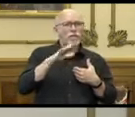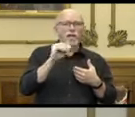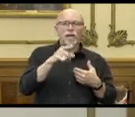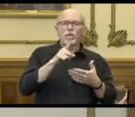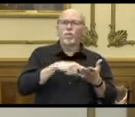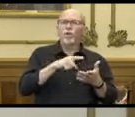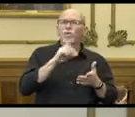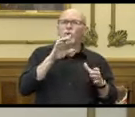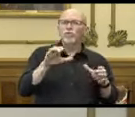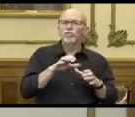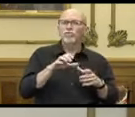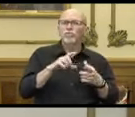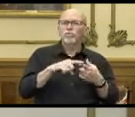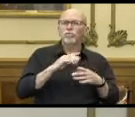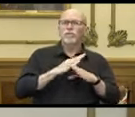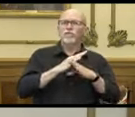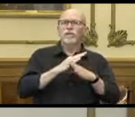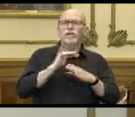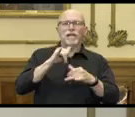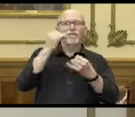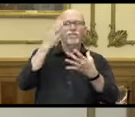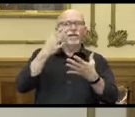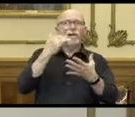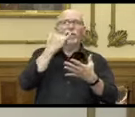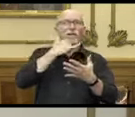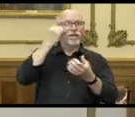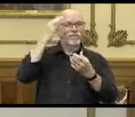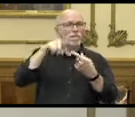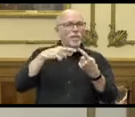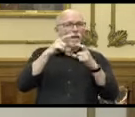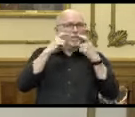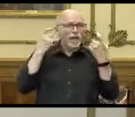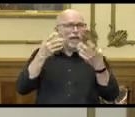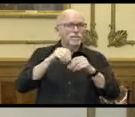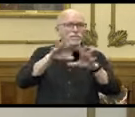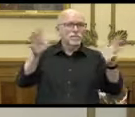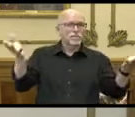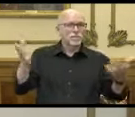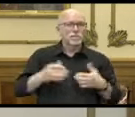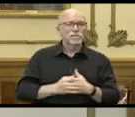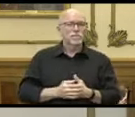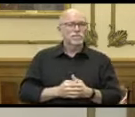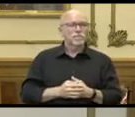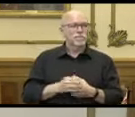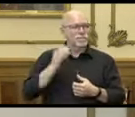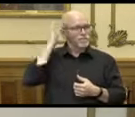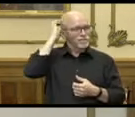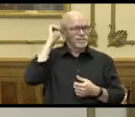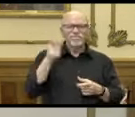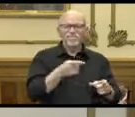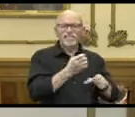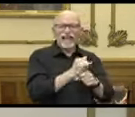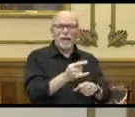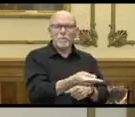is your administration taking to prevent misinformation about masks and the virus? Go get them.